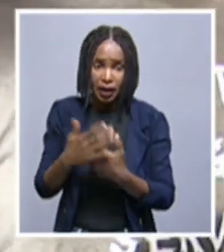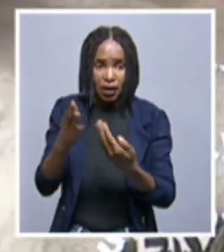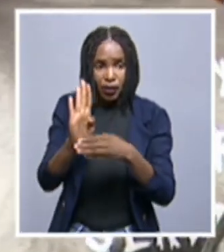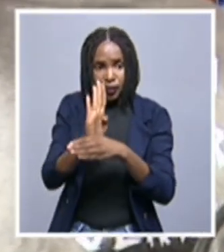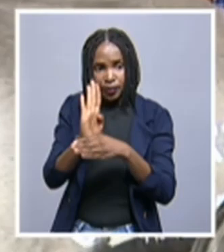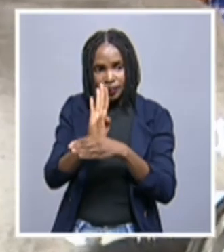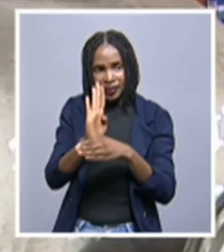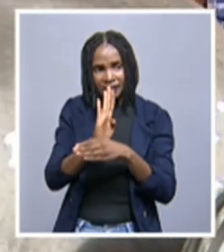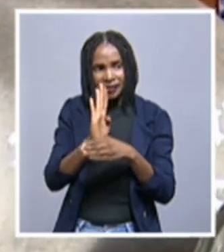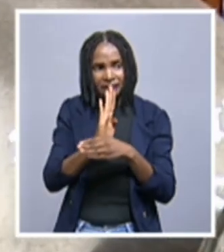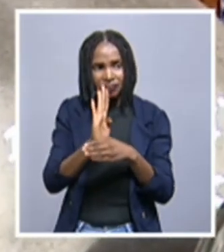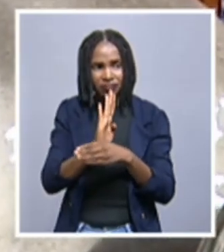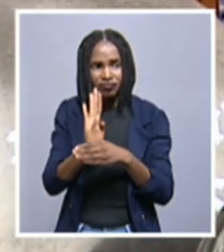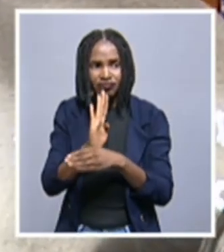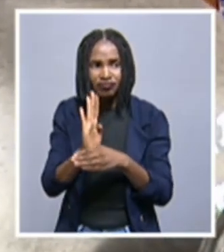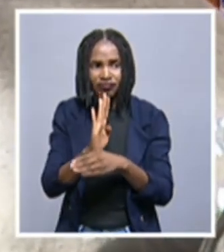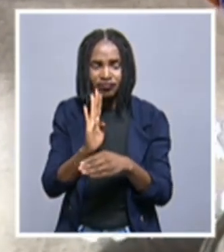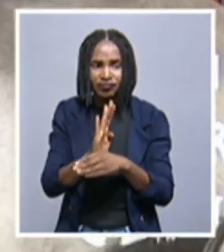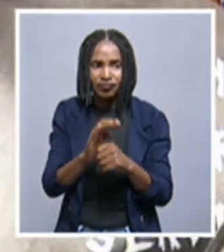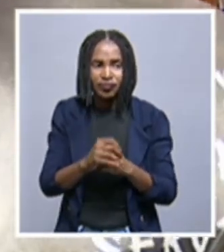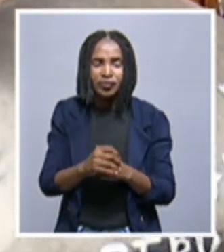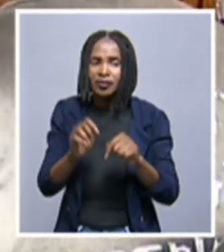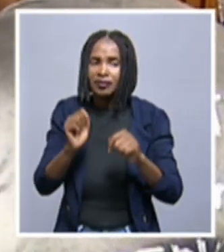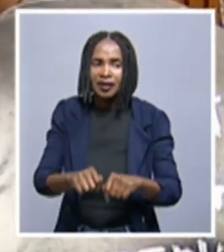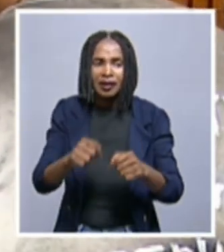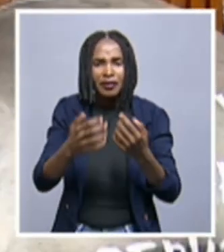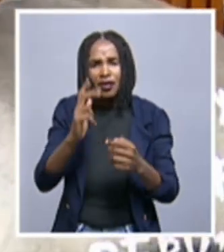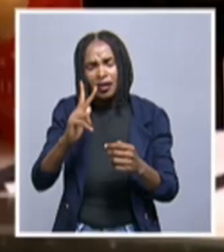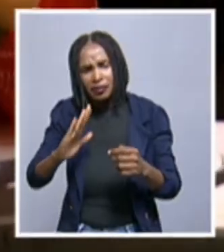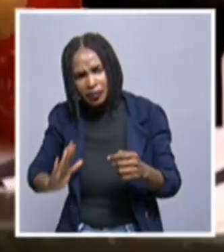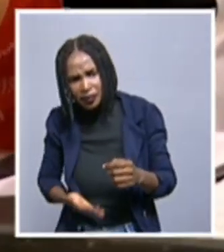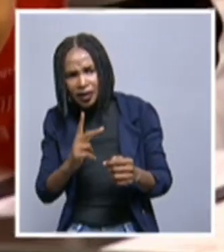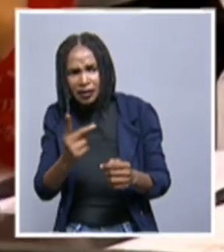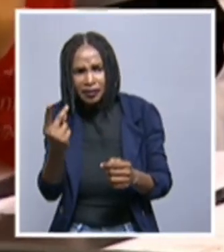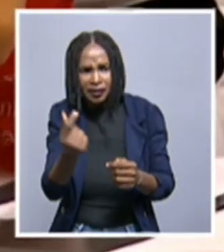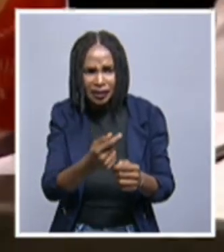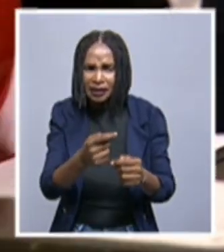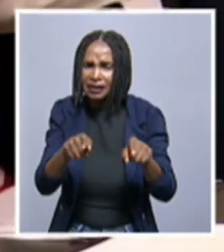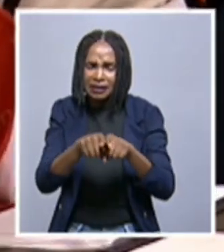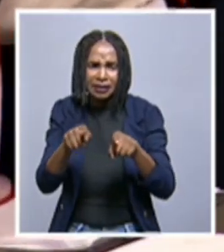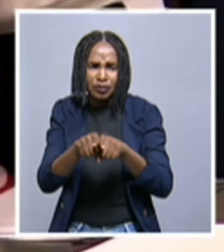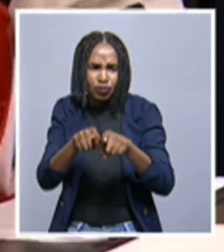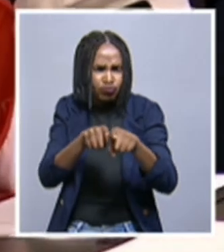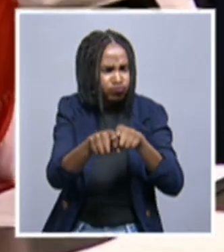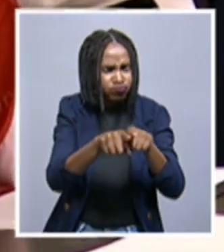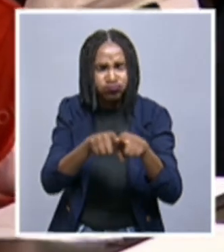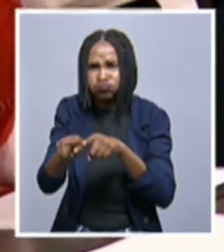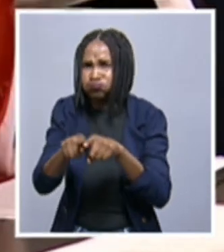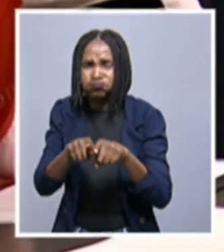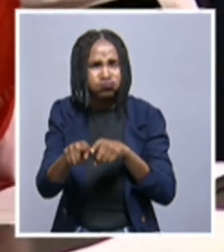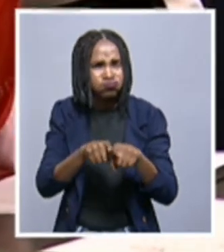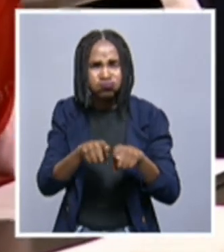be driven by the forces of supply and demand, and in so doing, of course,